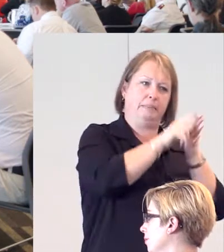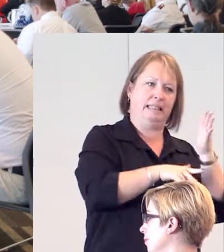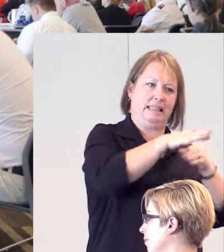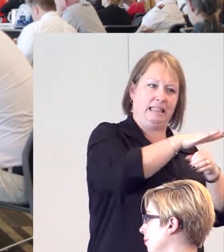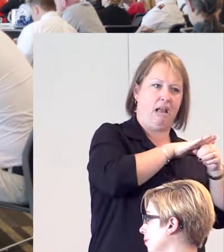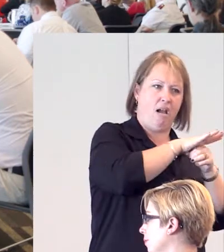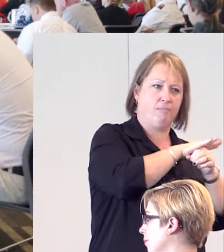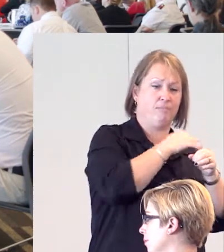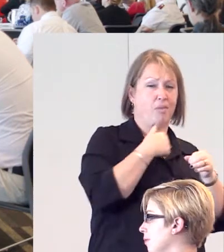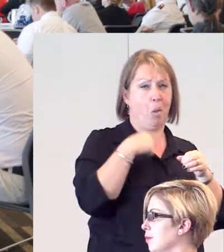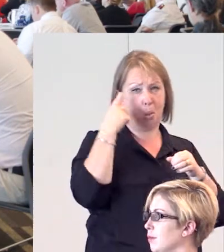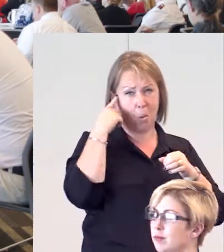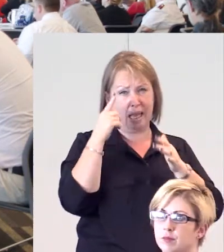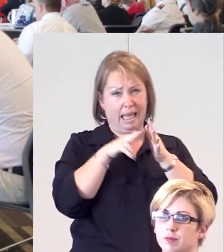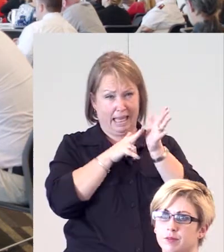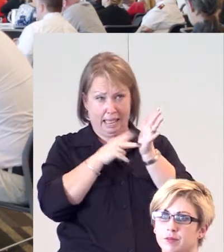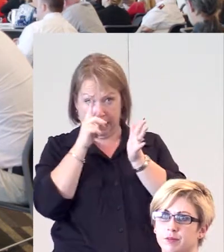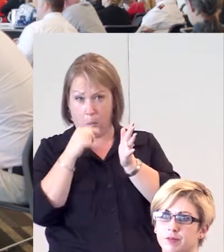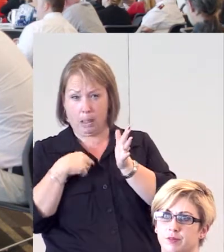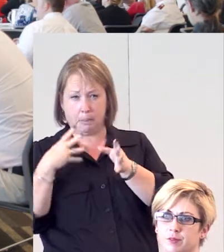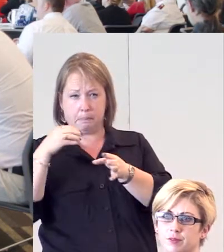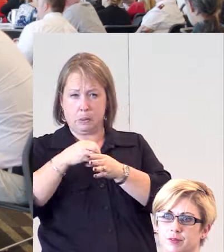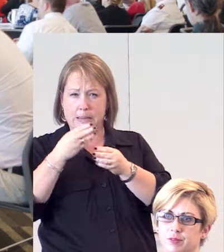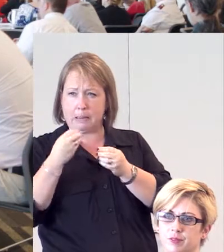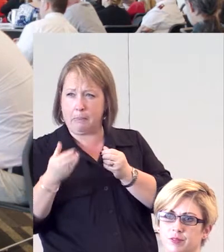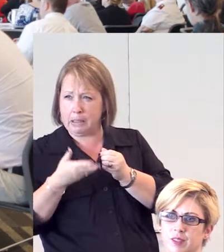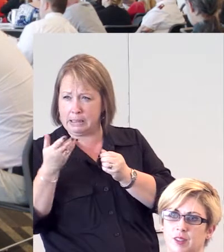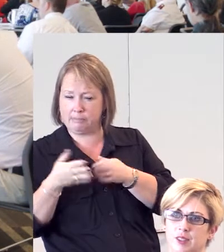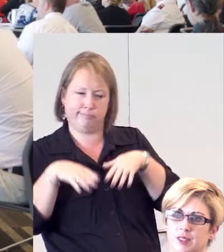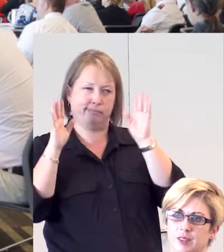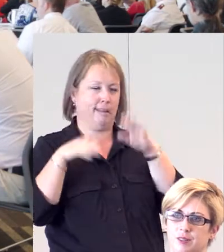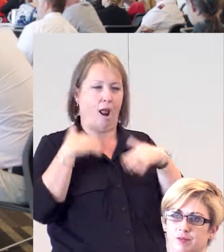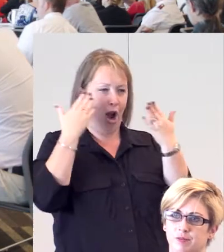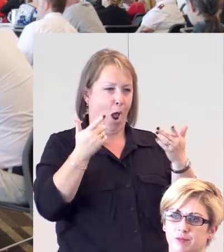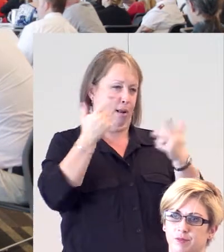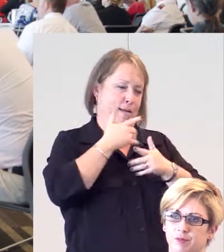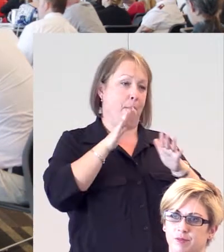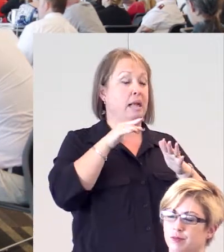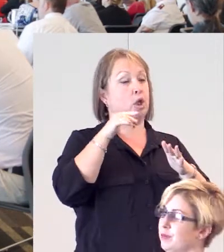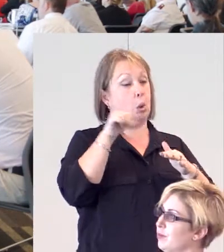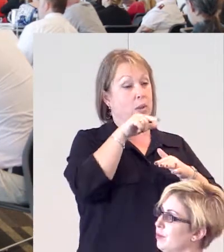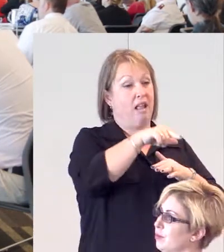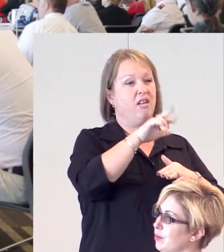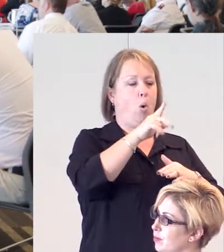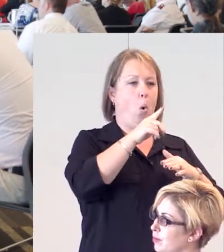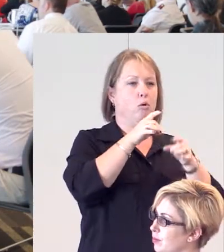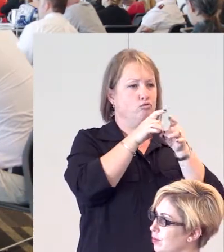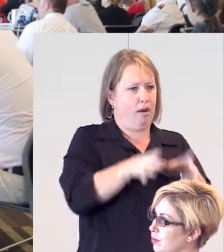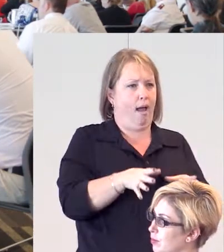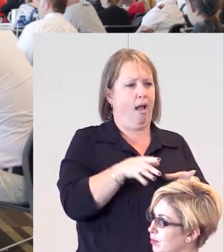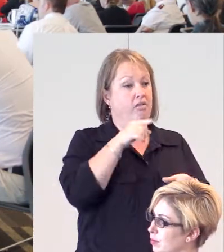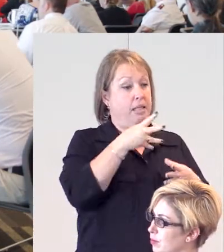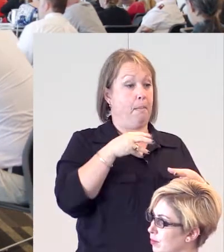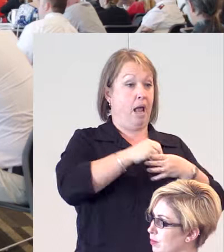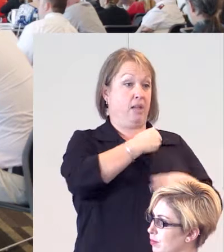wondering whether we can... Ian, can we build something into the... whether we could actually use that as a trigger, you know, that's part of the commitment. If